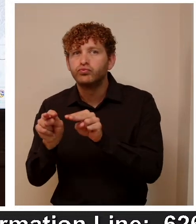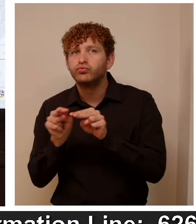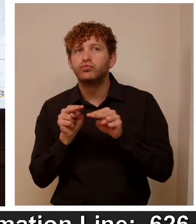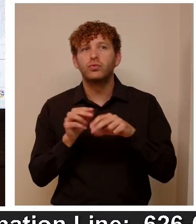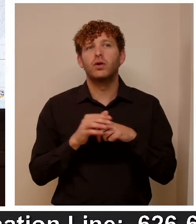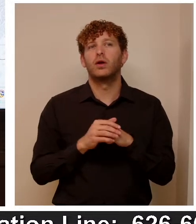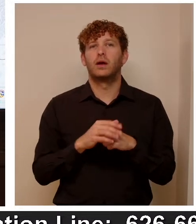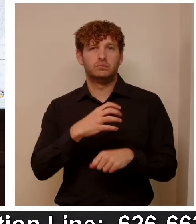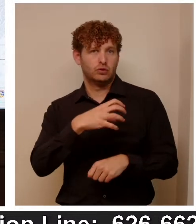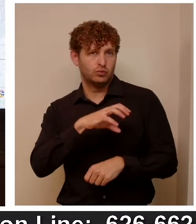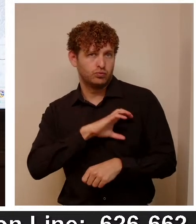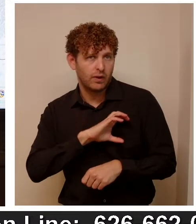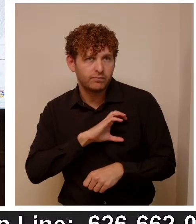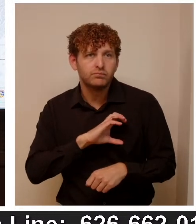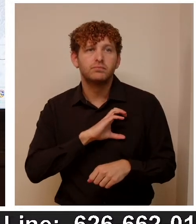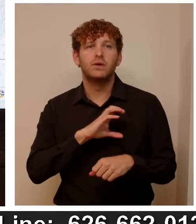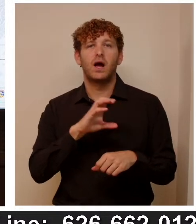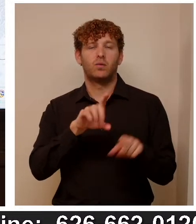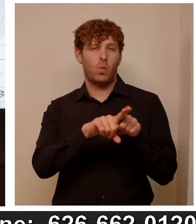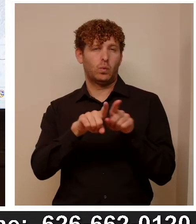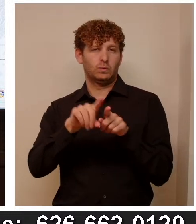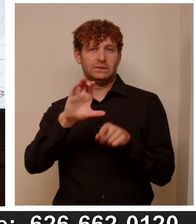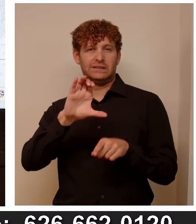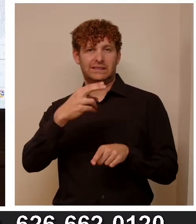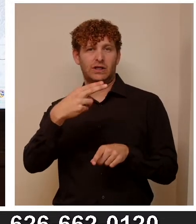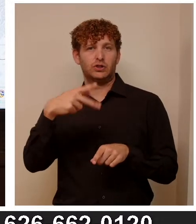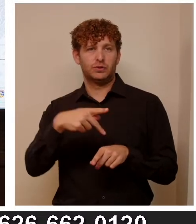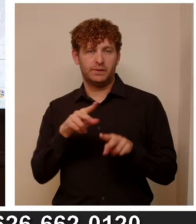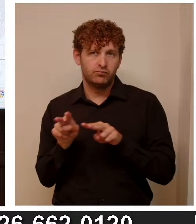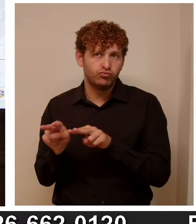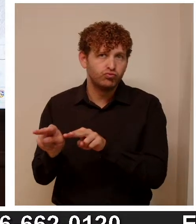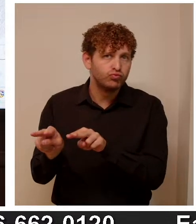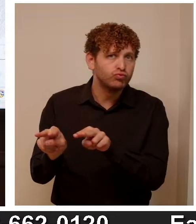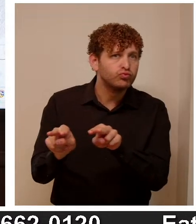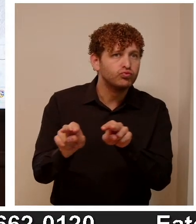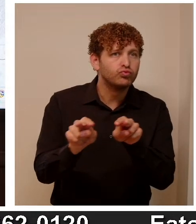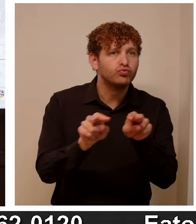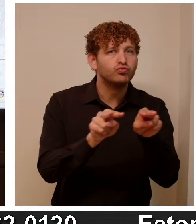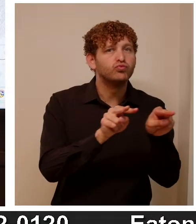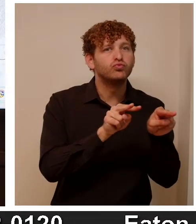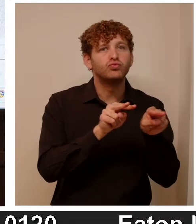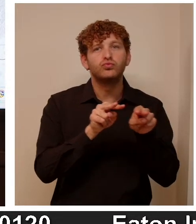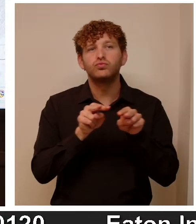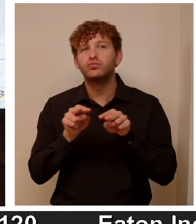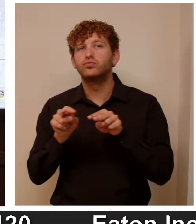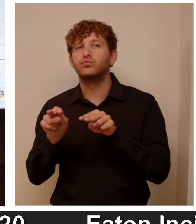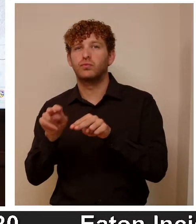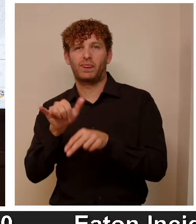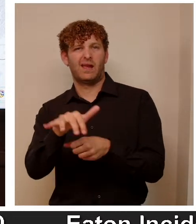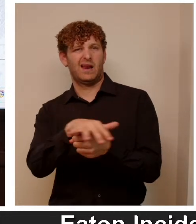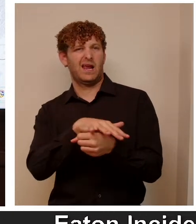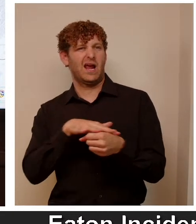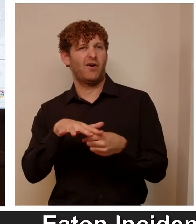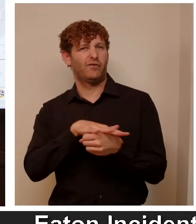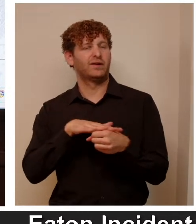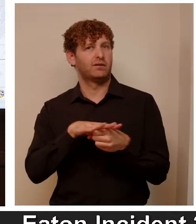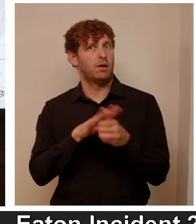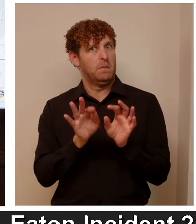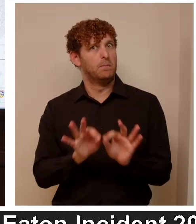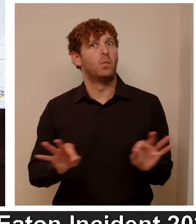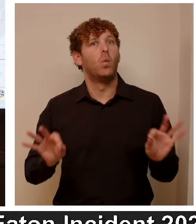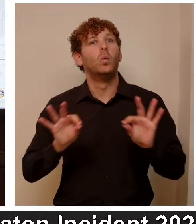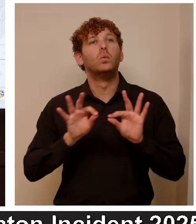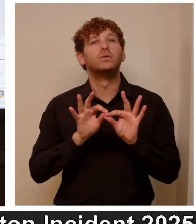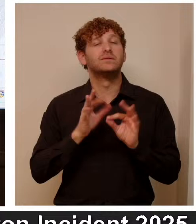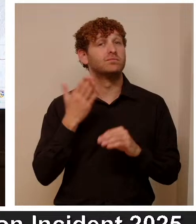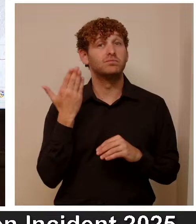and by Highway Patrol. So we still will have roving patrols in that area. This is important because